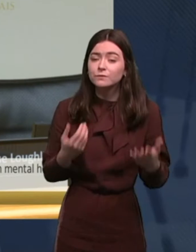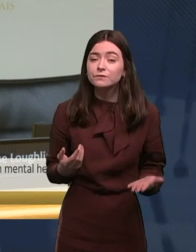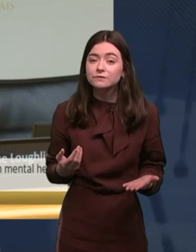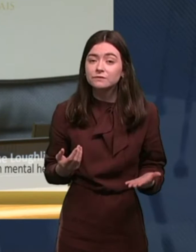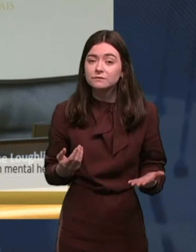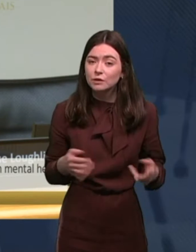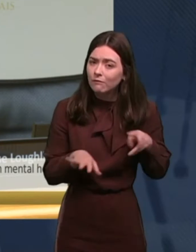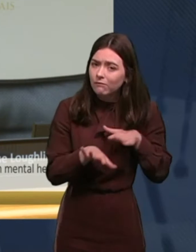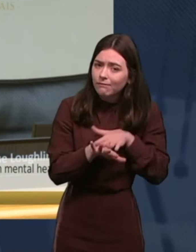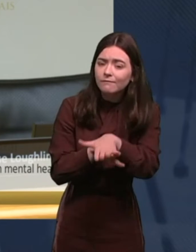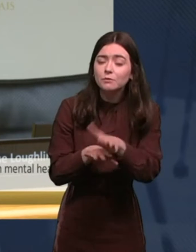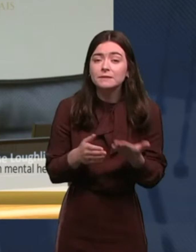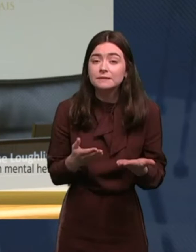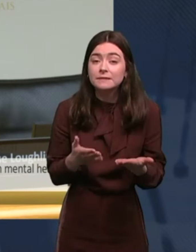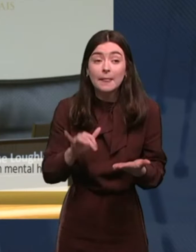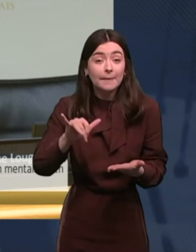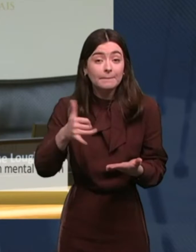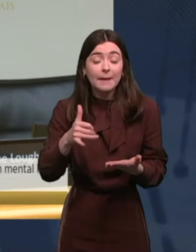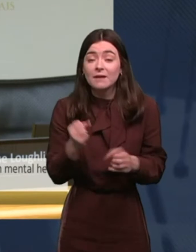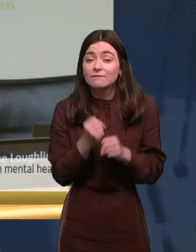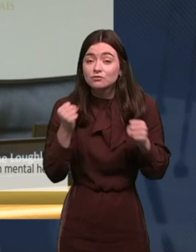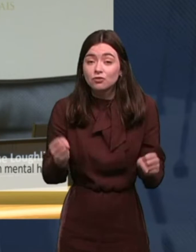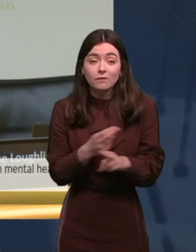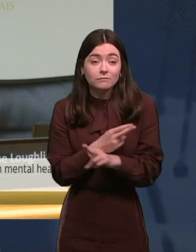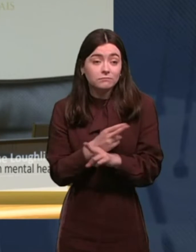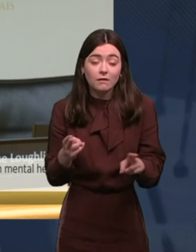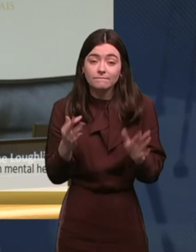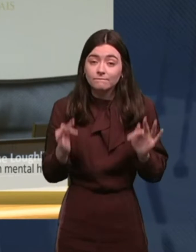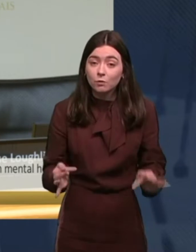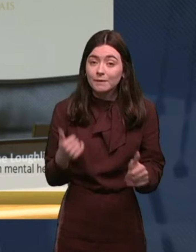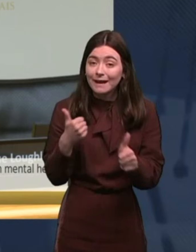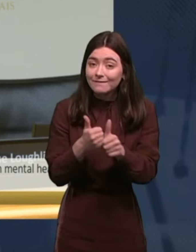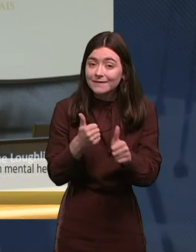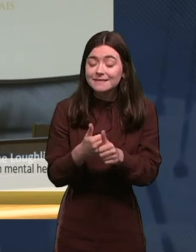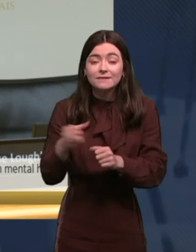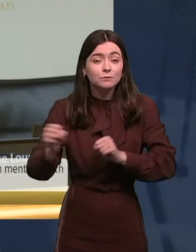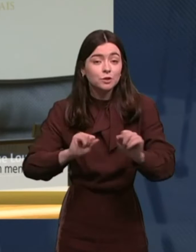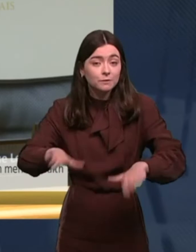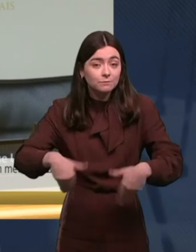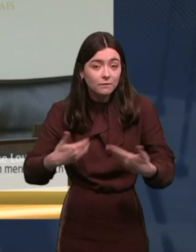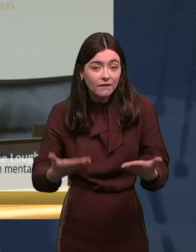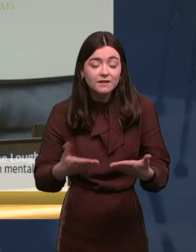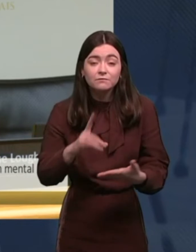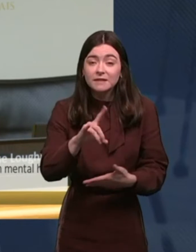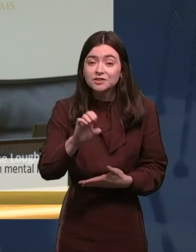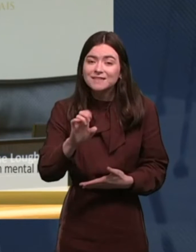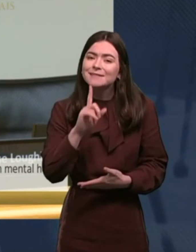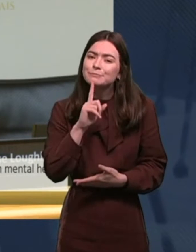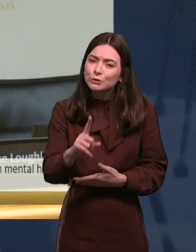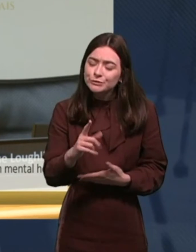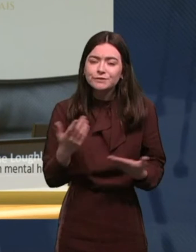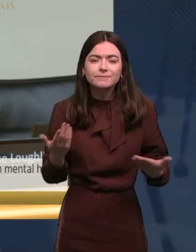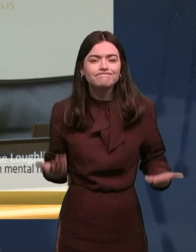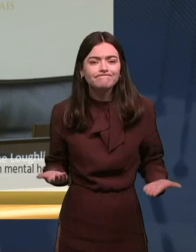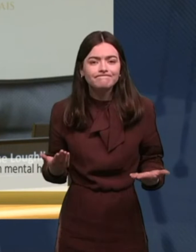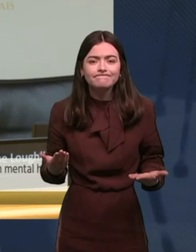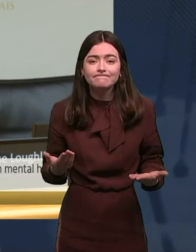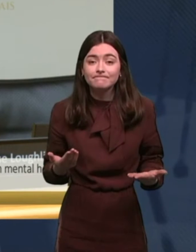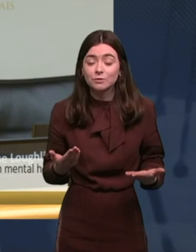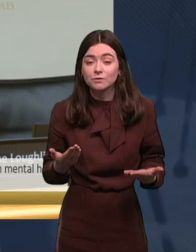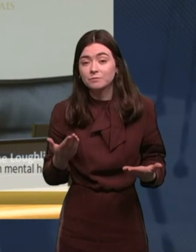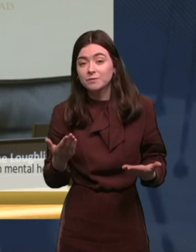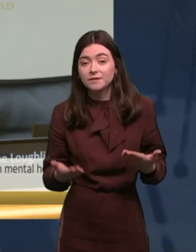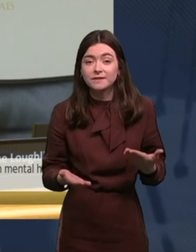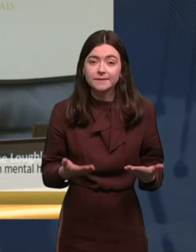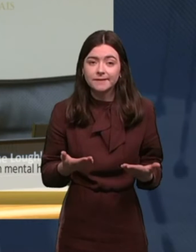may have strong informal advocacy from their service providers, say from the HSE, but again, there can be, you know, either a perception